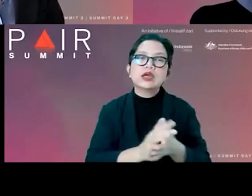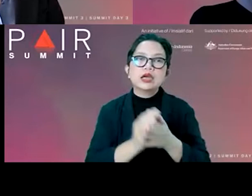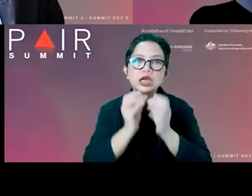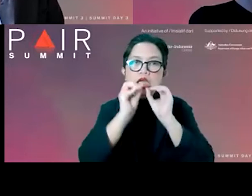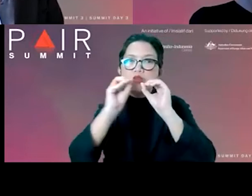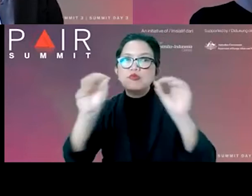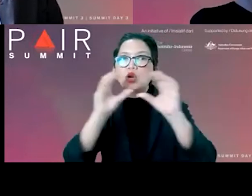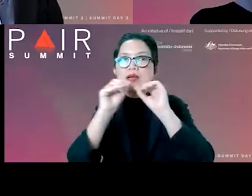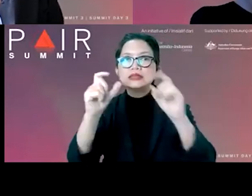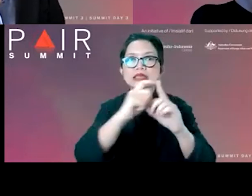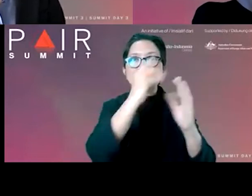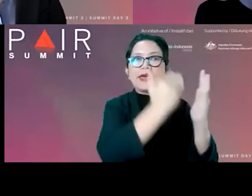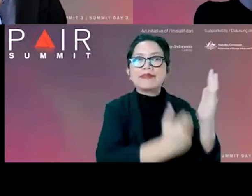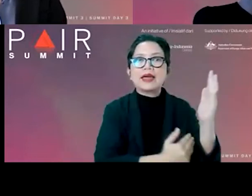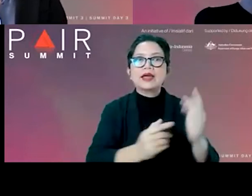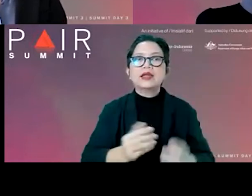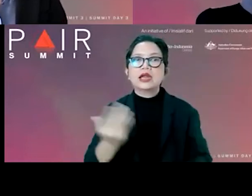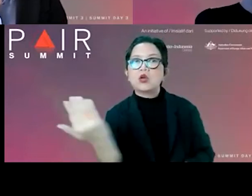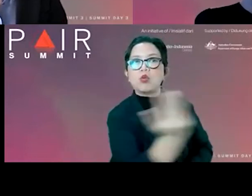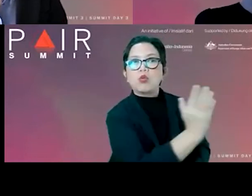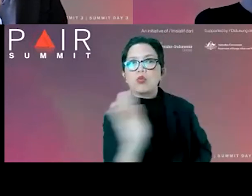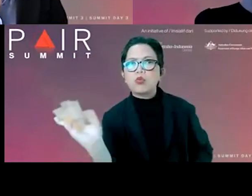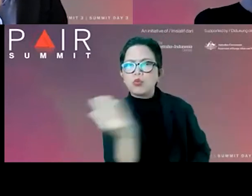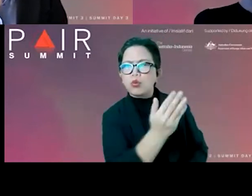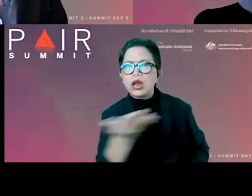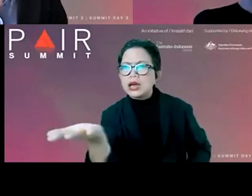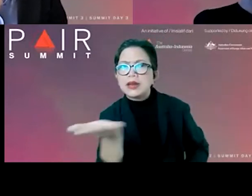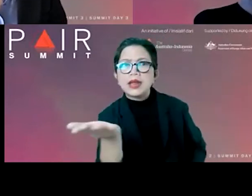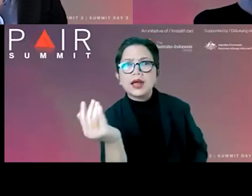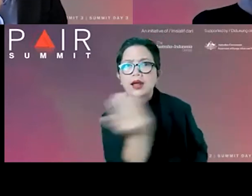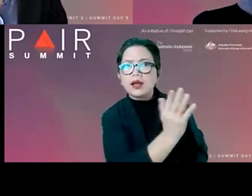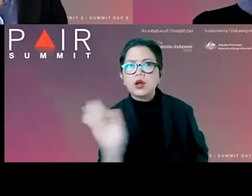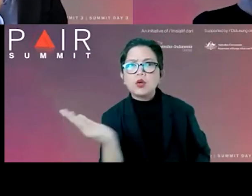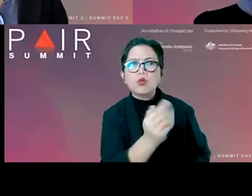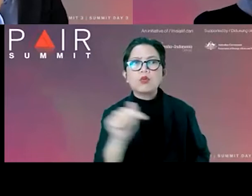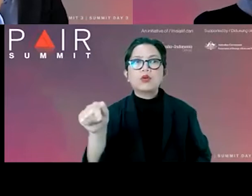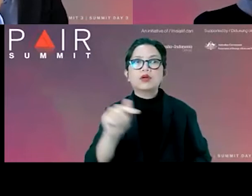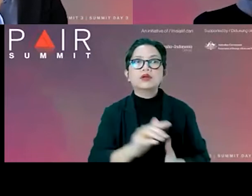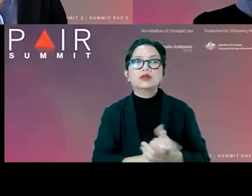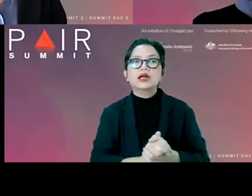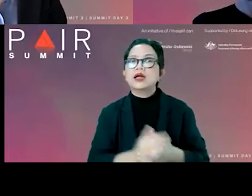the restrictions working? And then on the other side, you've got hospitalization rates, etc.